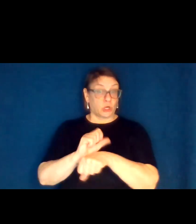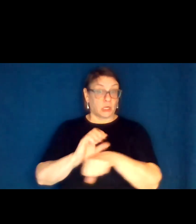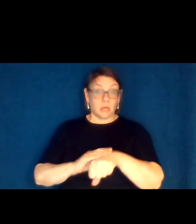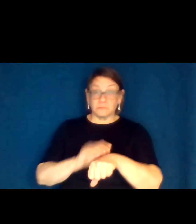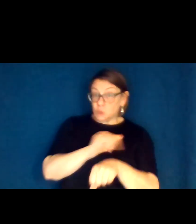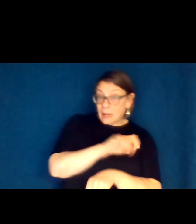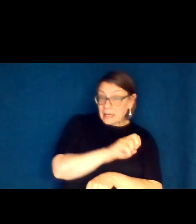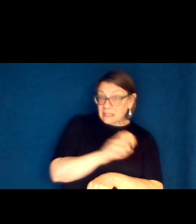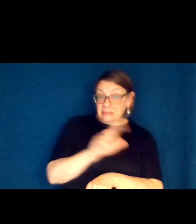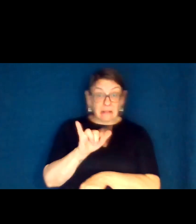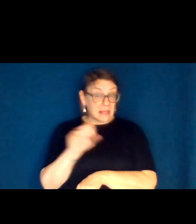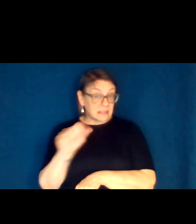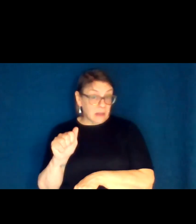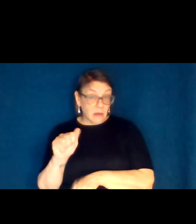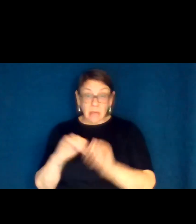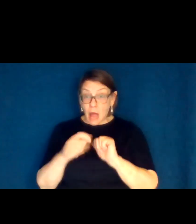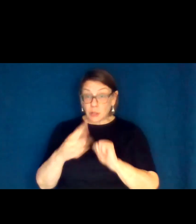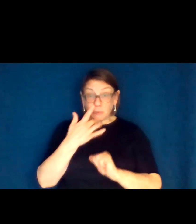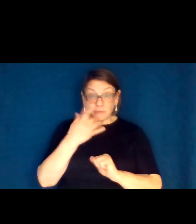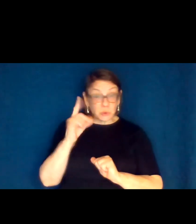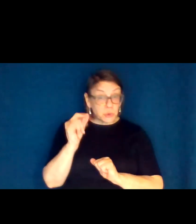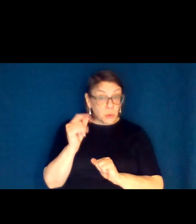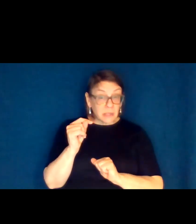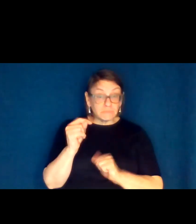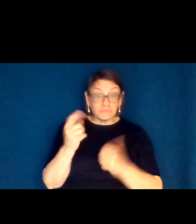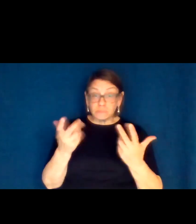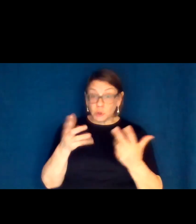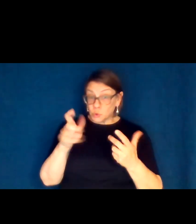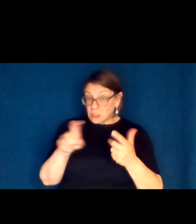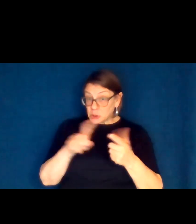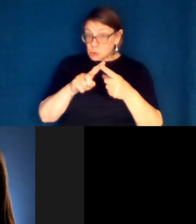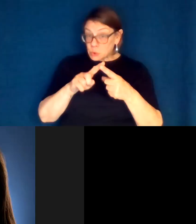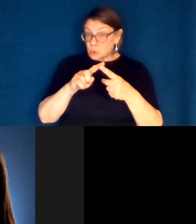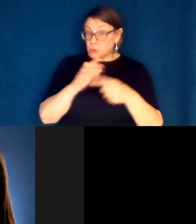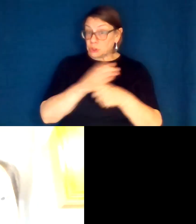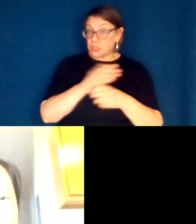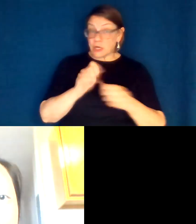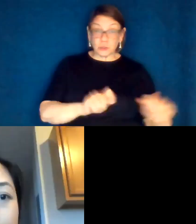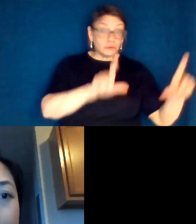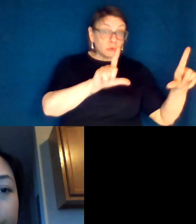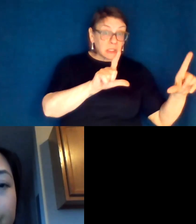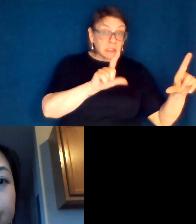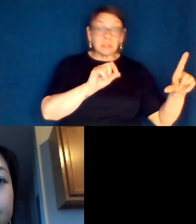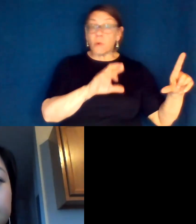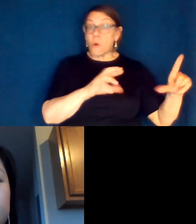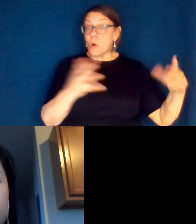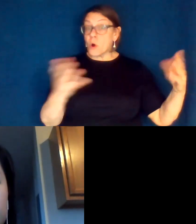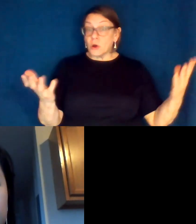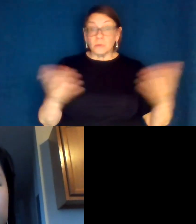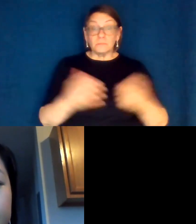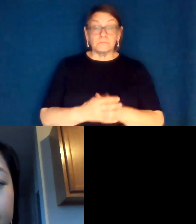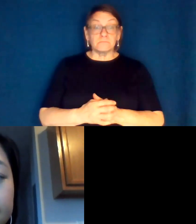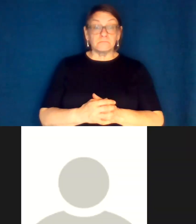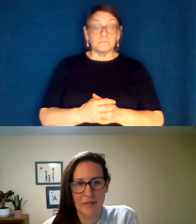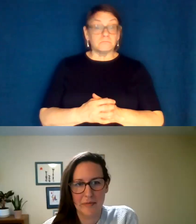and Lisa, how do you prefer to do that? Do you want to share your presentation, or